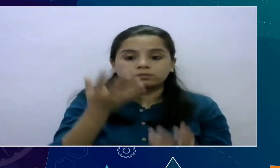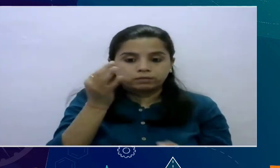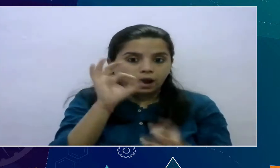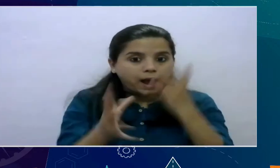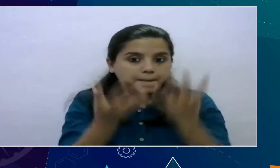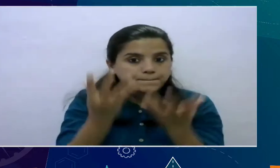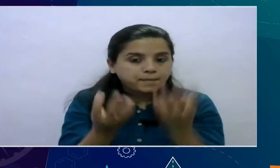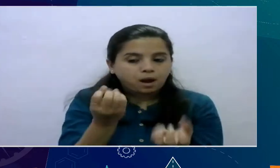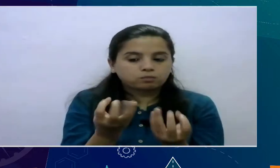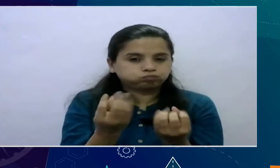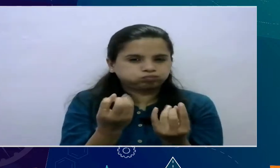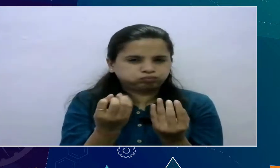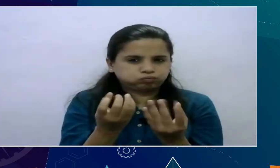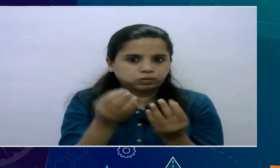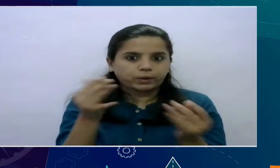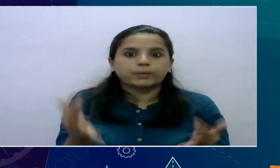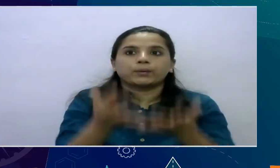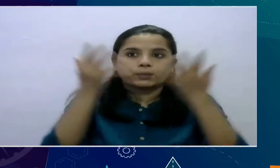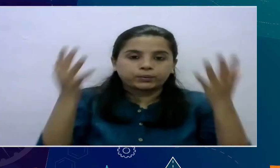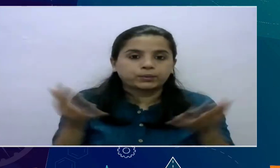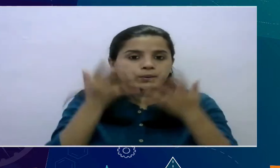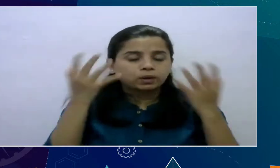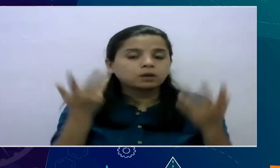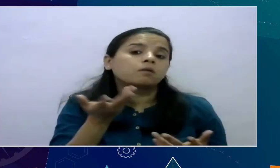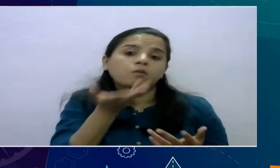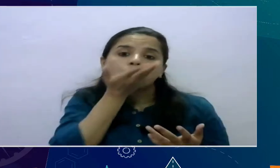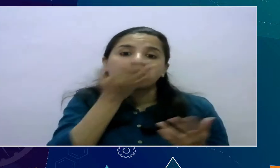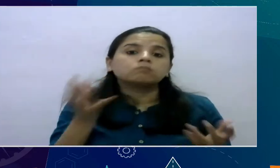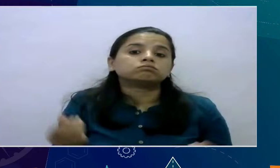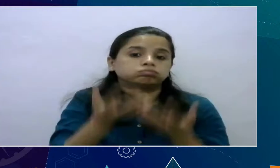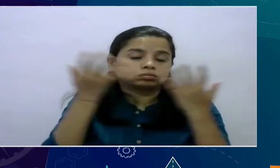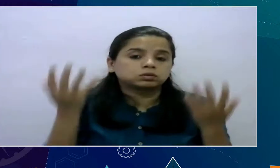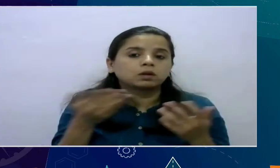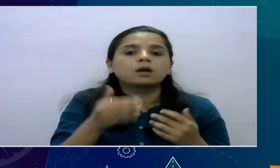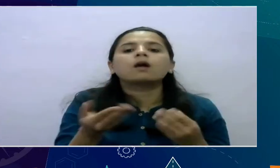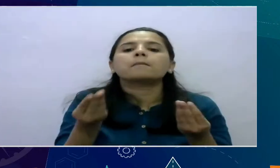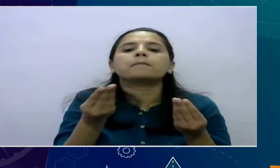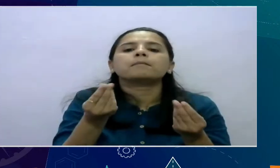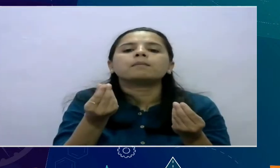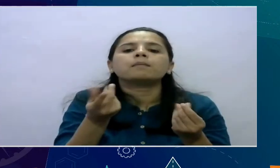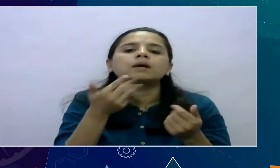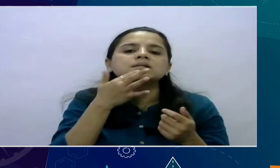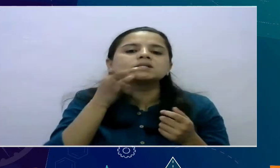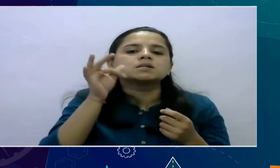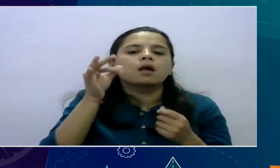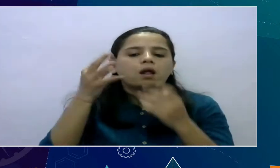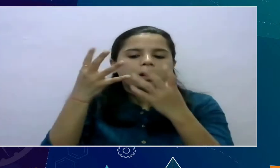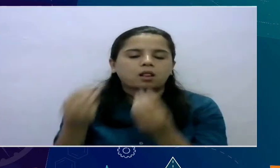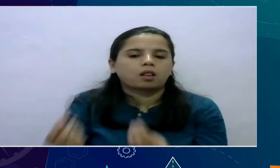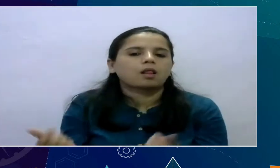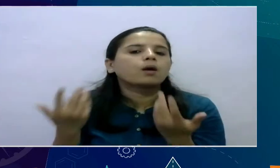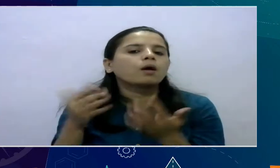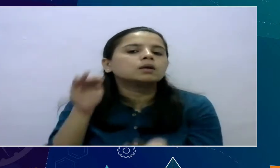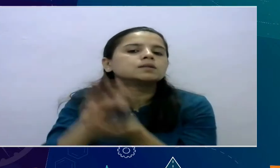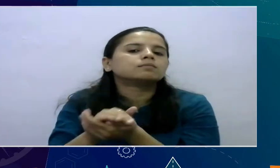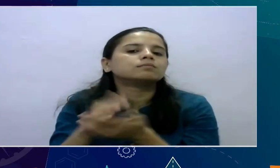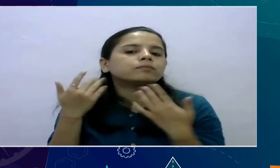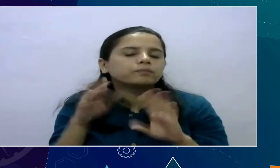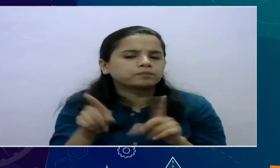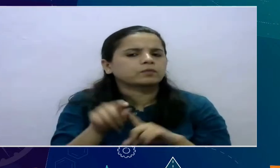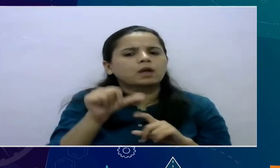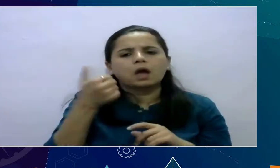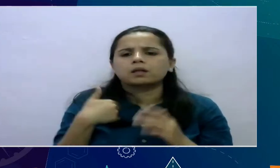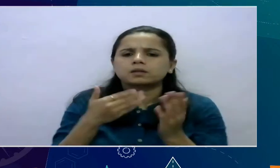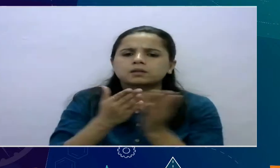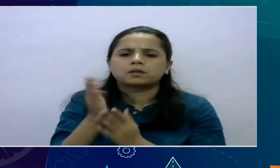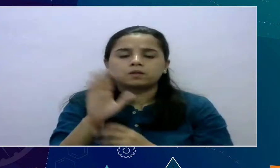salt solution, then you will find water will get evaporated and salt will be left behind. So that is one way. We also have another method that is known